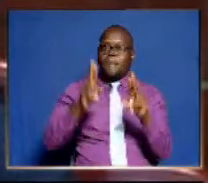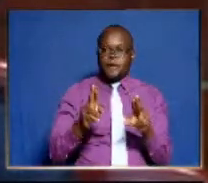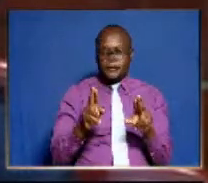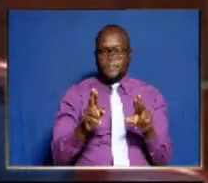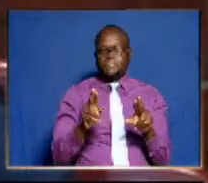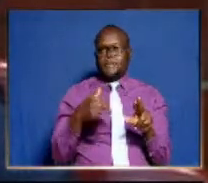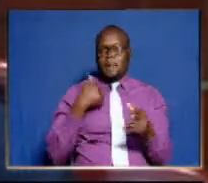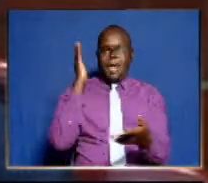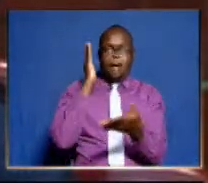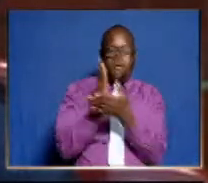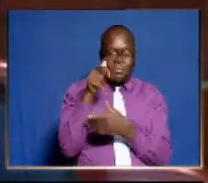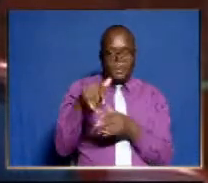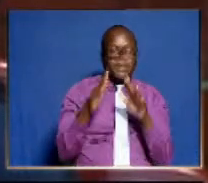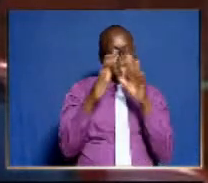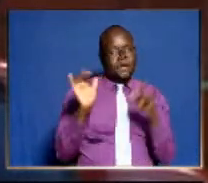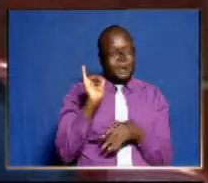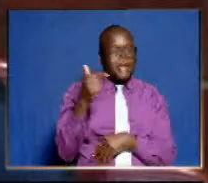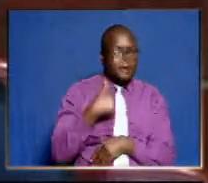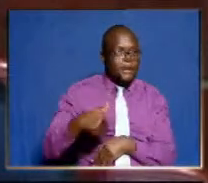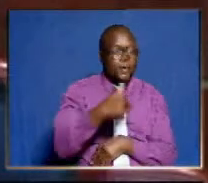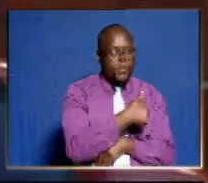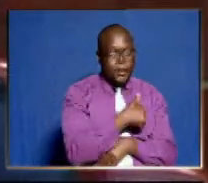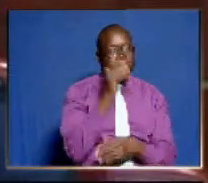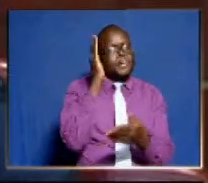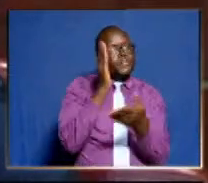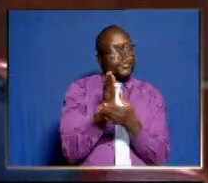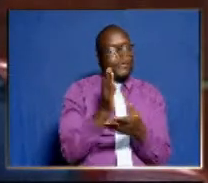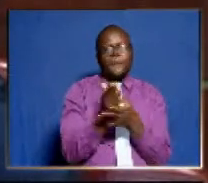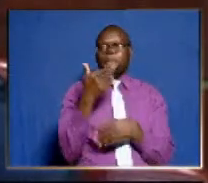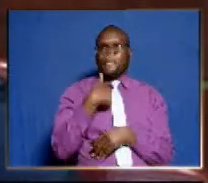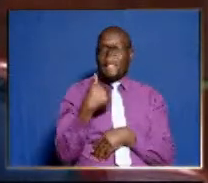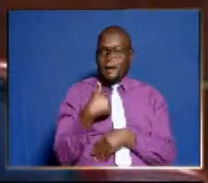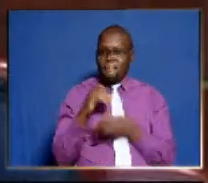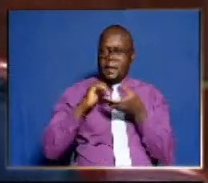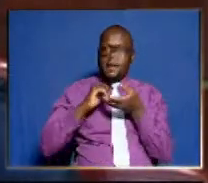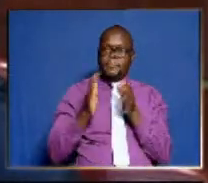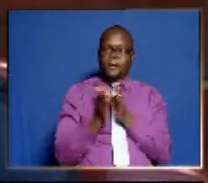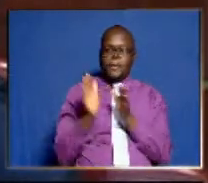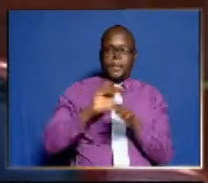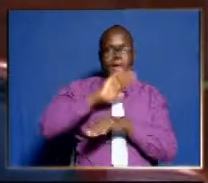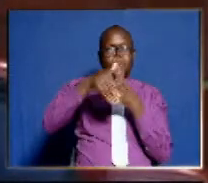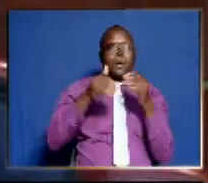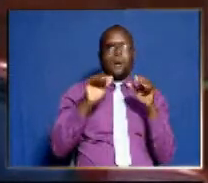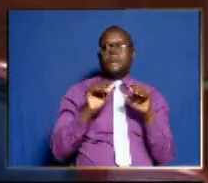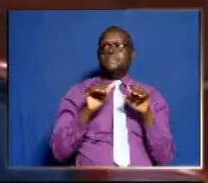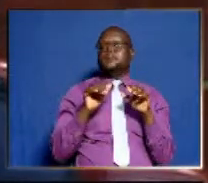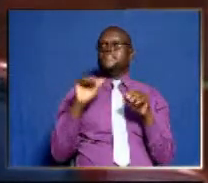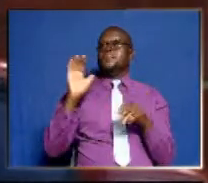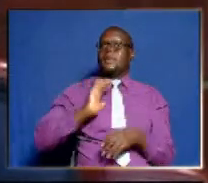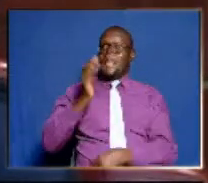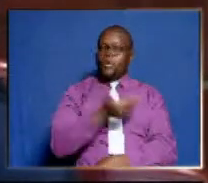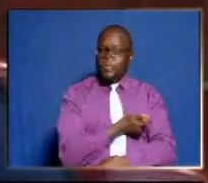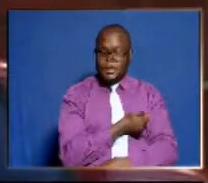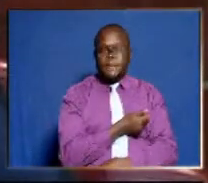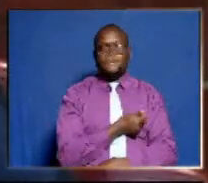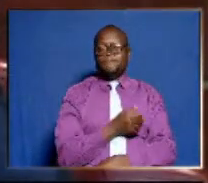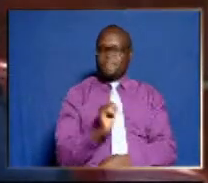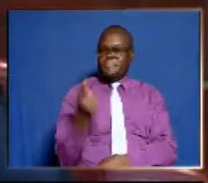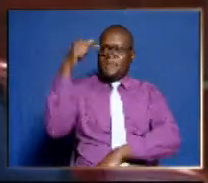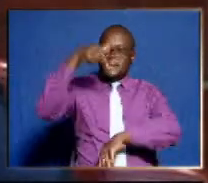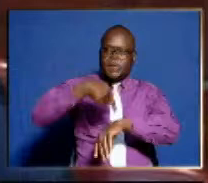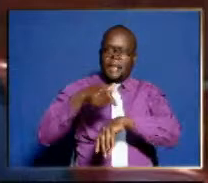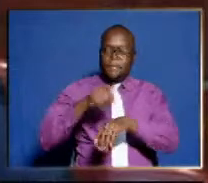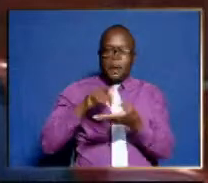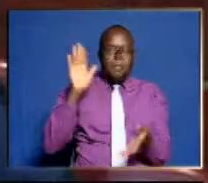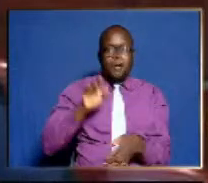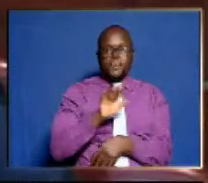want to confirm to this House that we had an engagement with all the departmental committees, and for the first time,